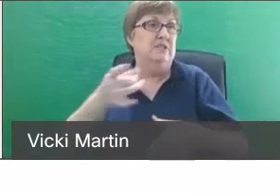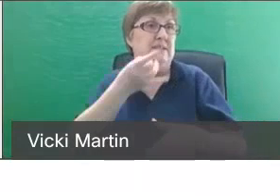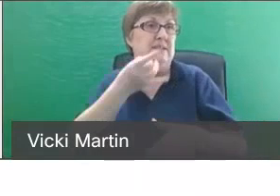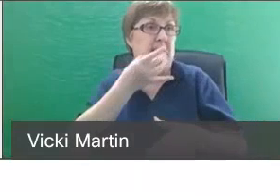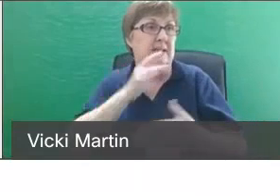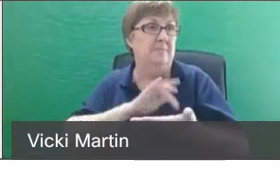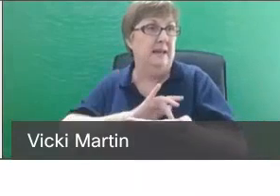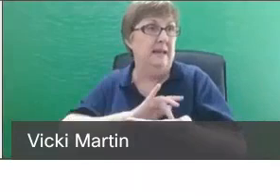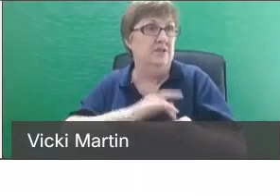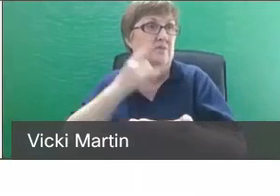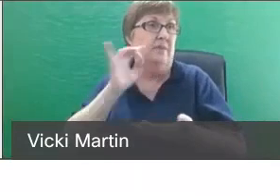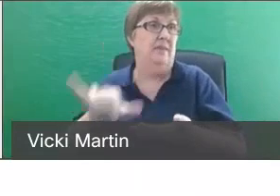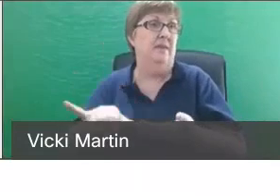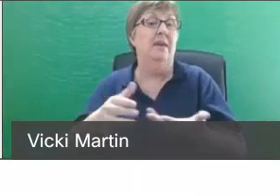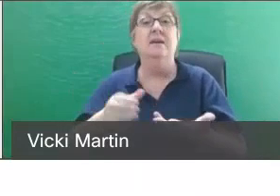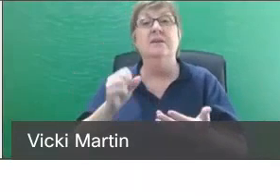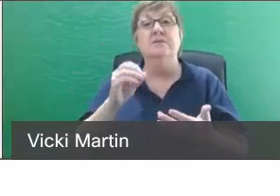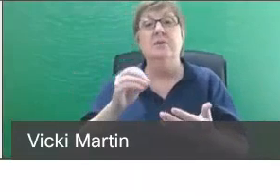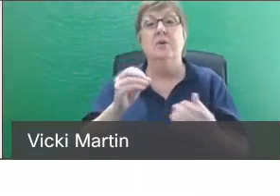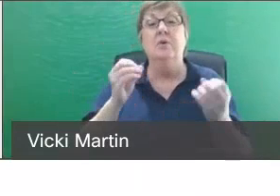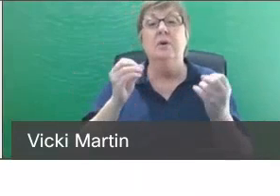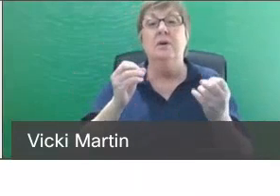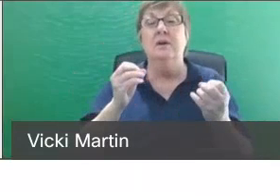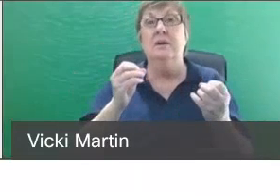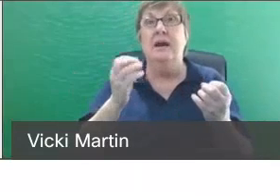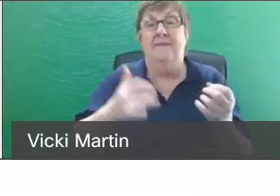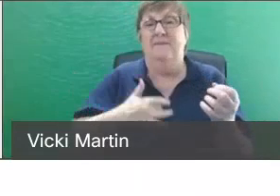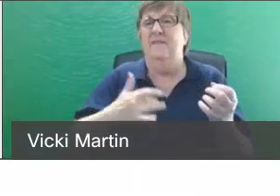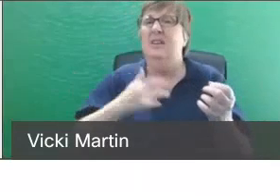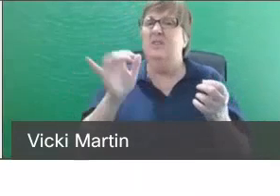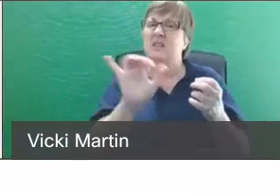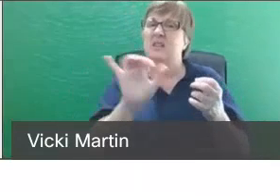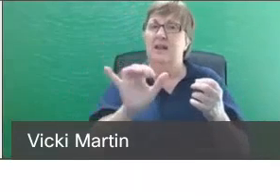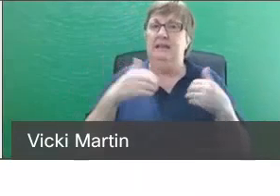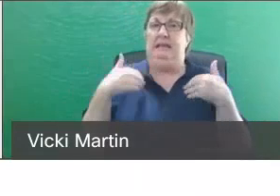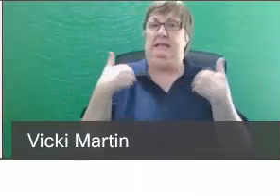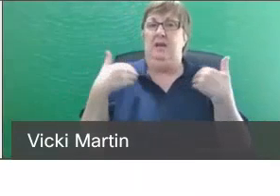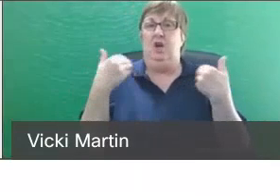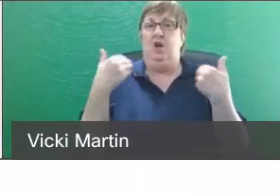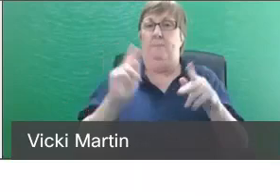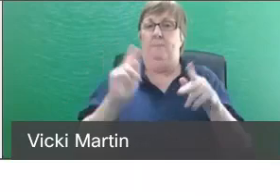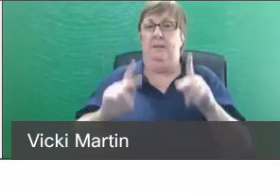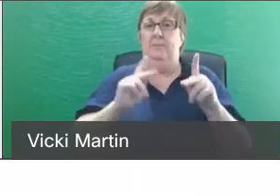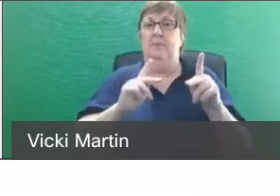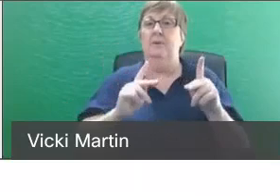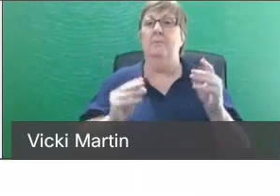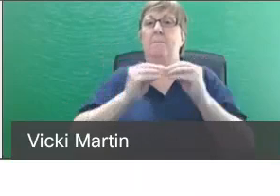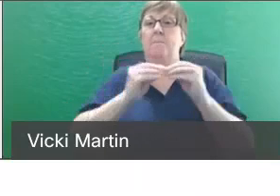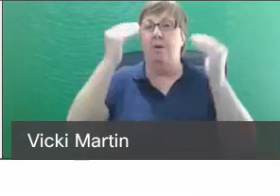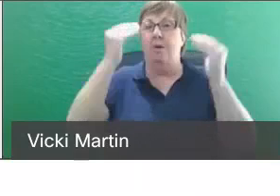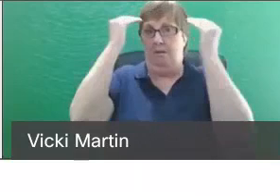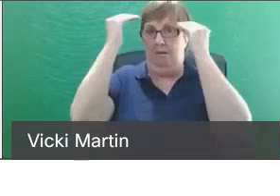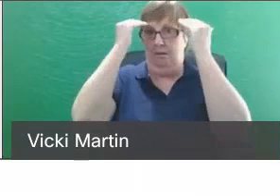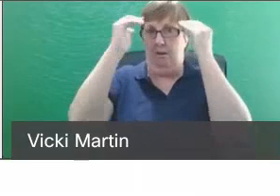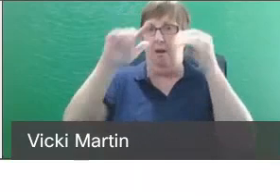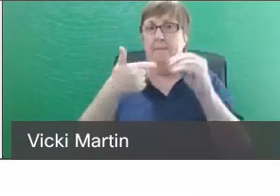I feel like our younger generation, they are a lot more knowledgeable about depression and anxiety and figuring out their family history, so